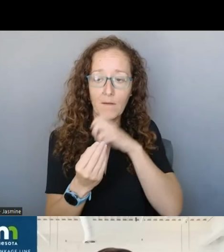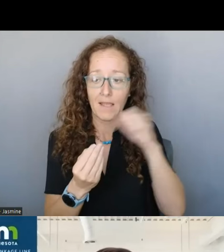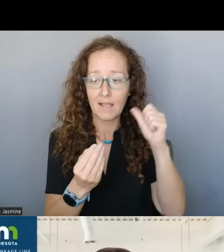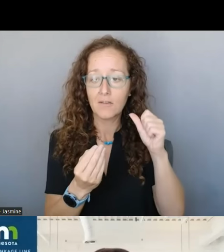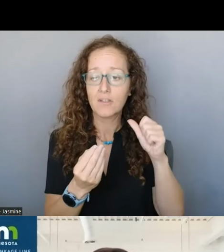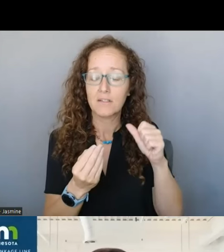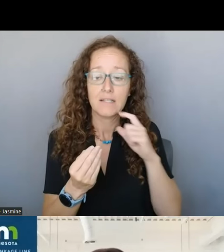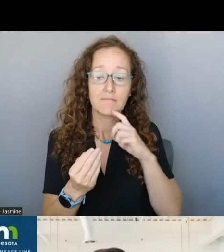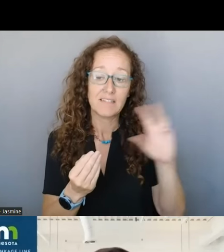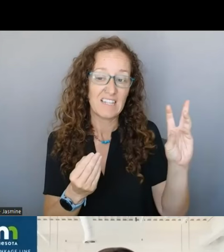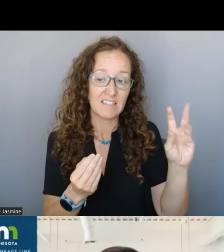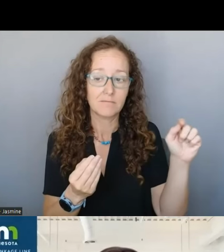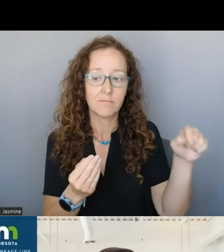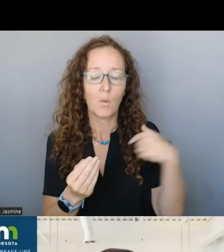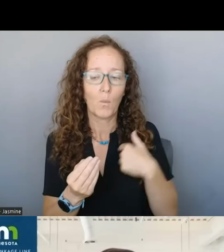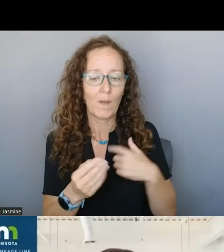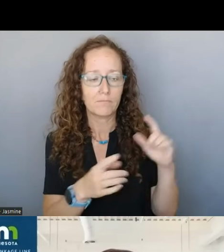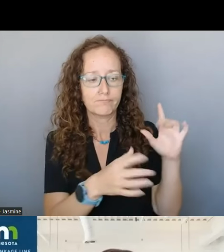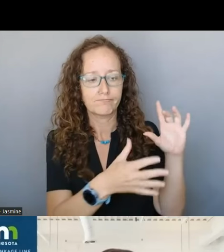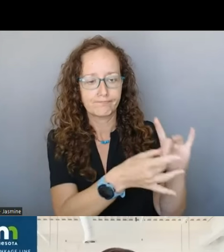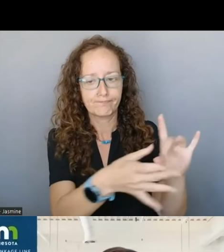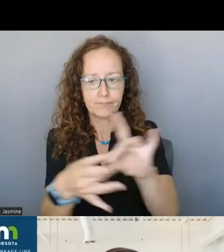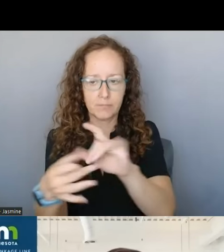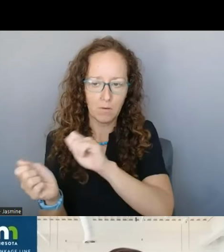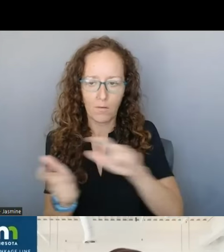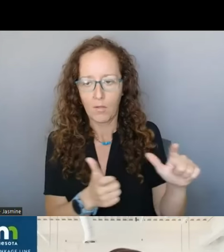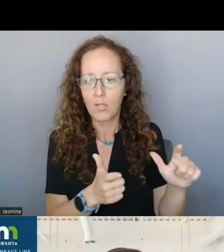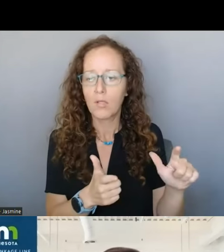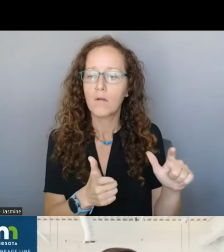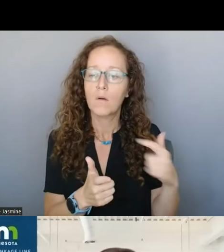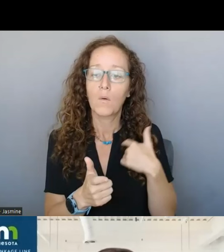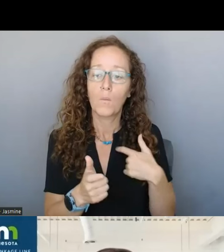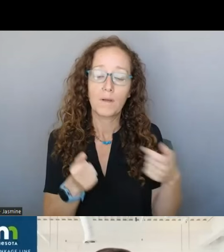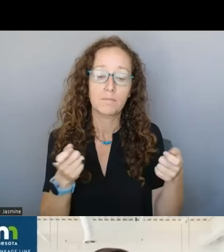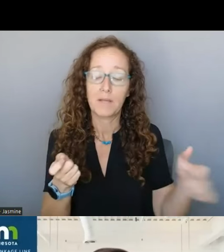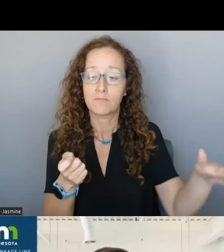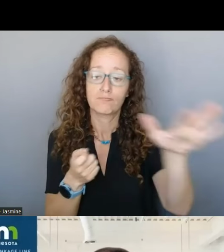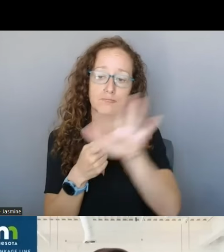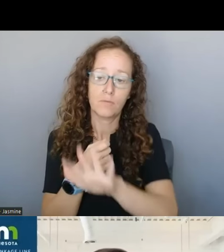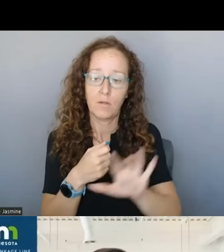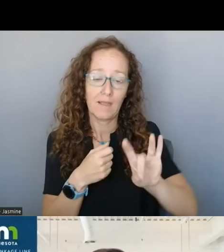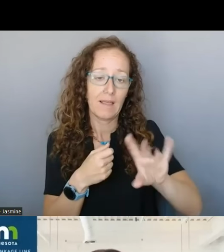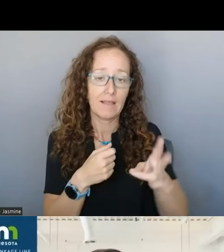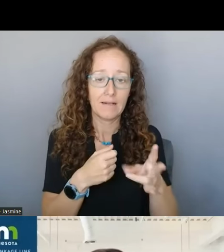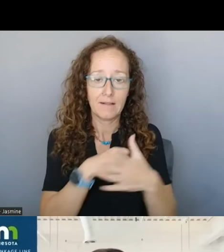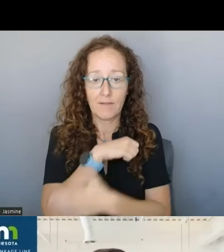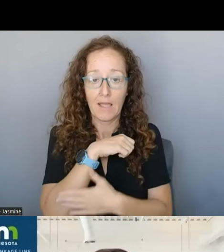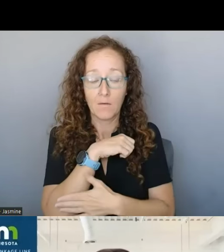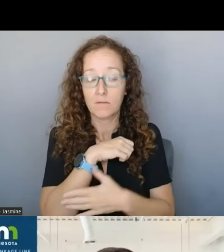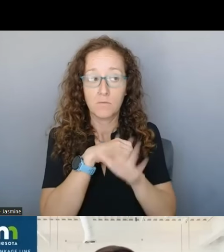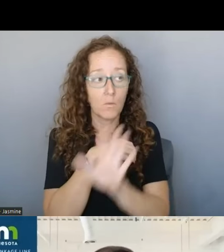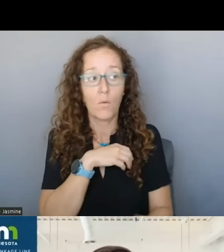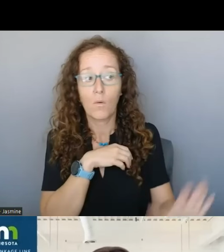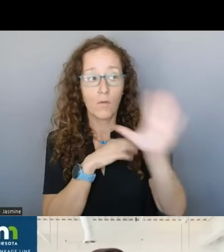counties. So anywhere you call in the state, we're able to give this name objective, unbiased,